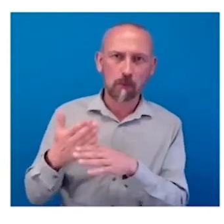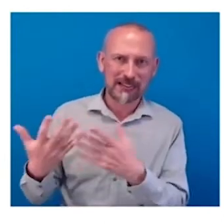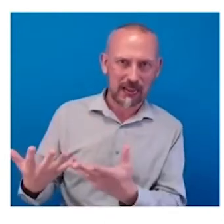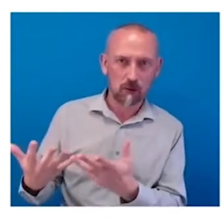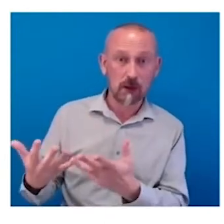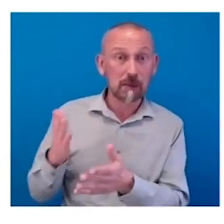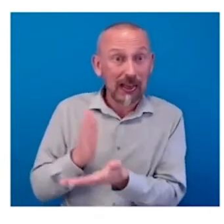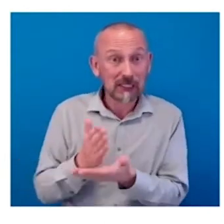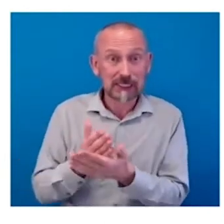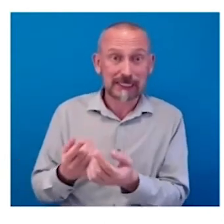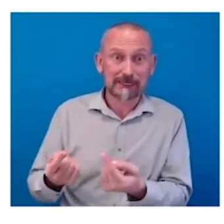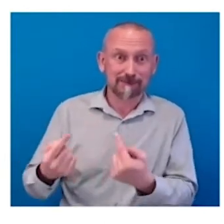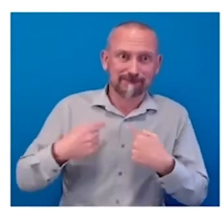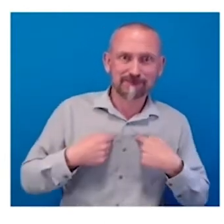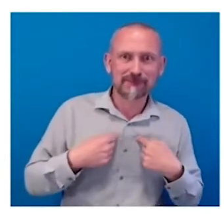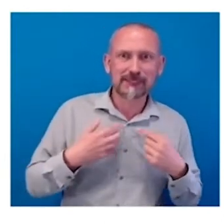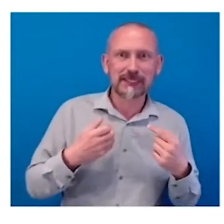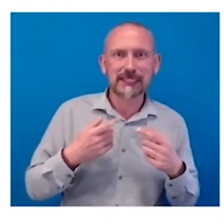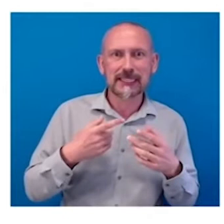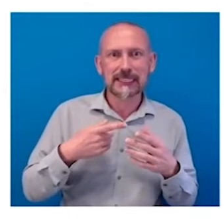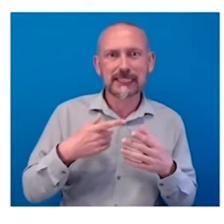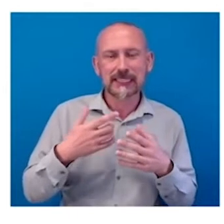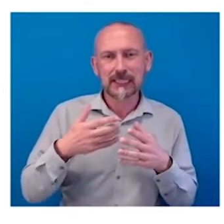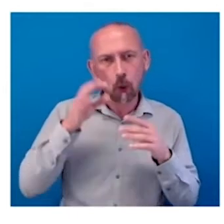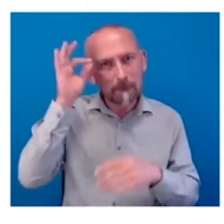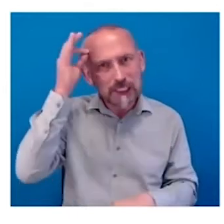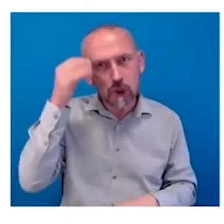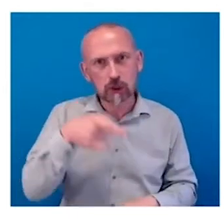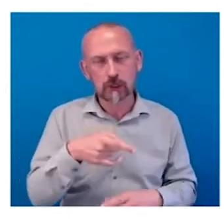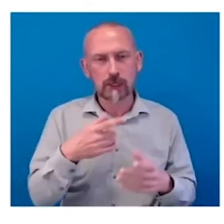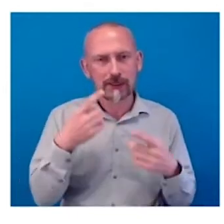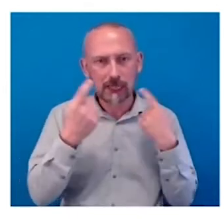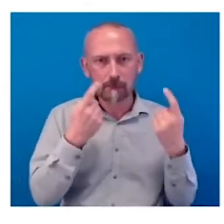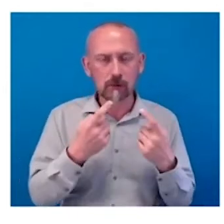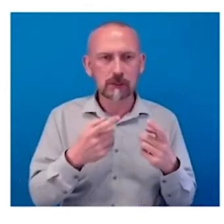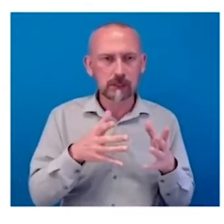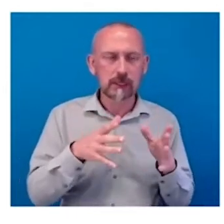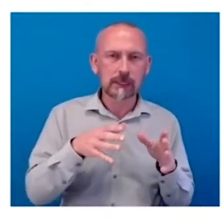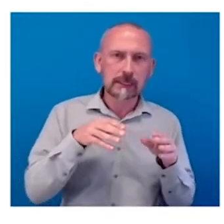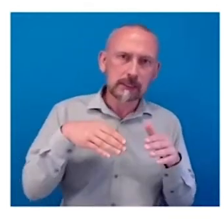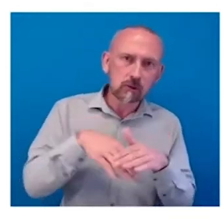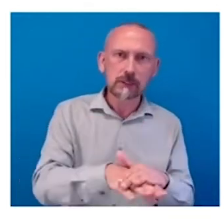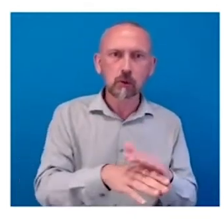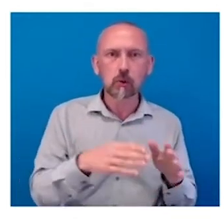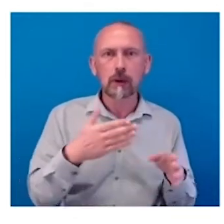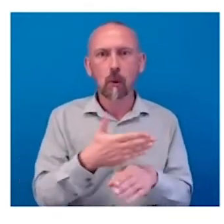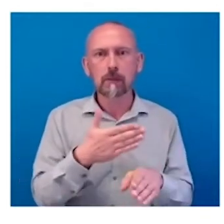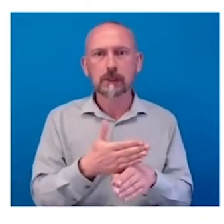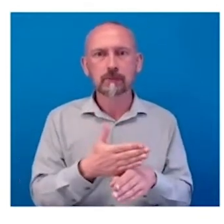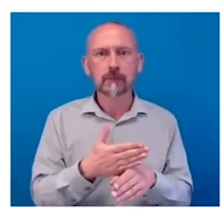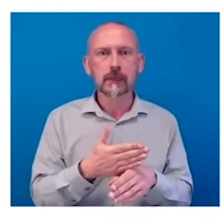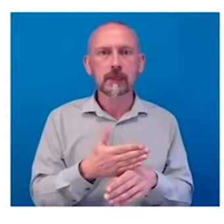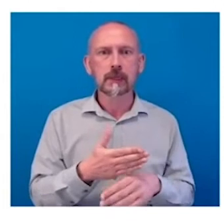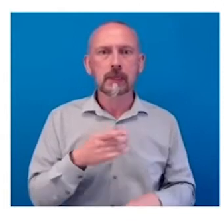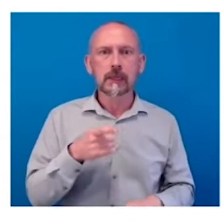commission onto assistive tech and transitions into employment. So that is being co-chaired by Lord